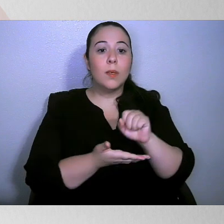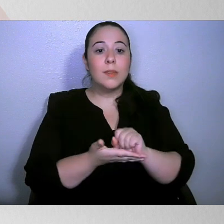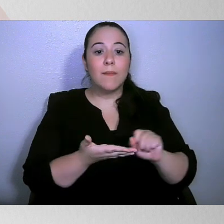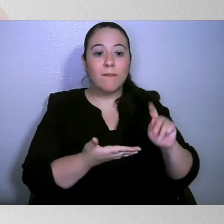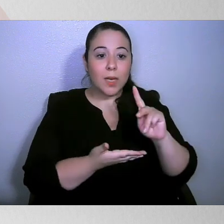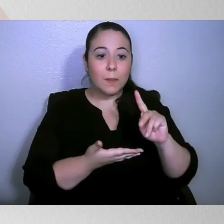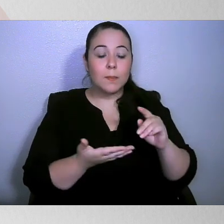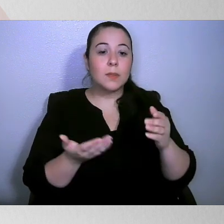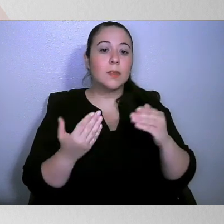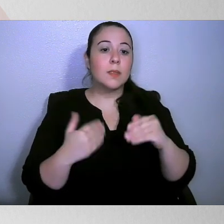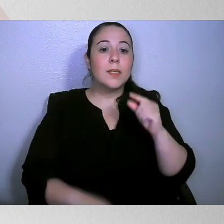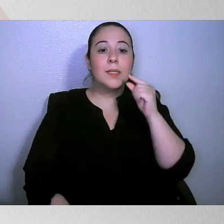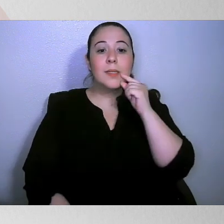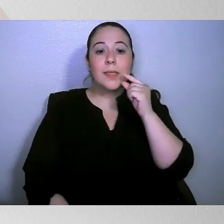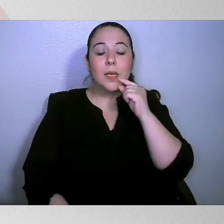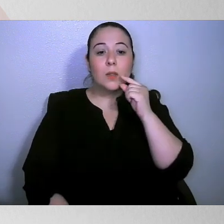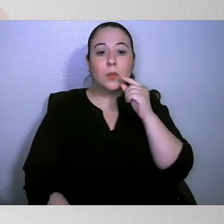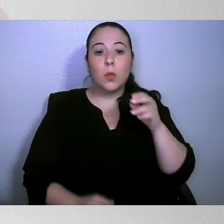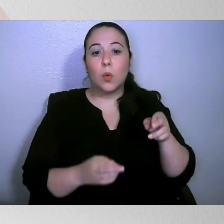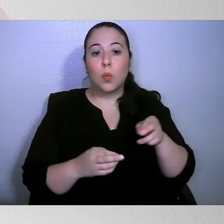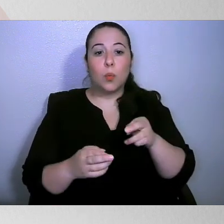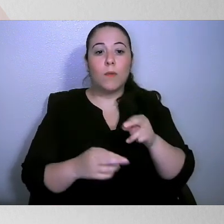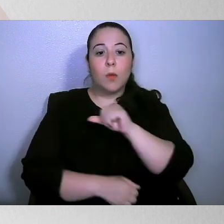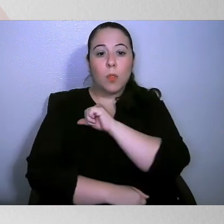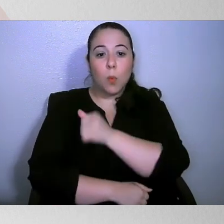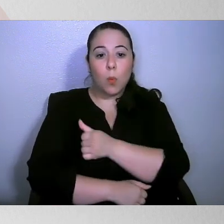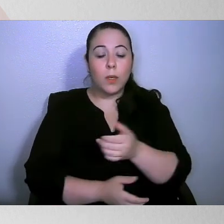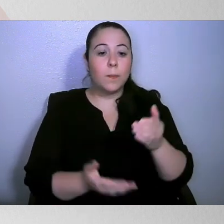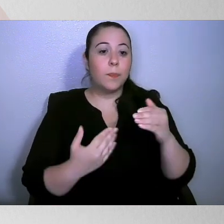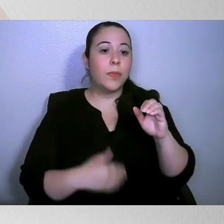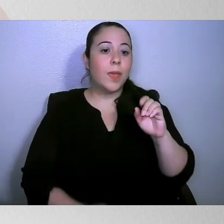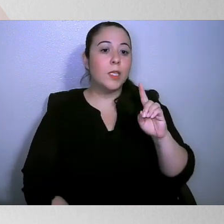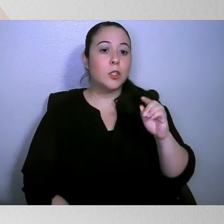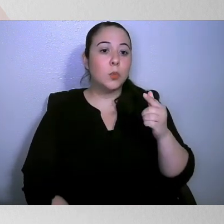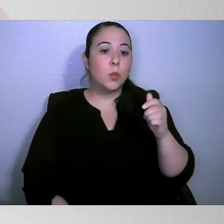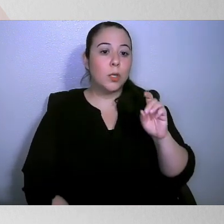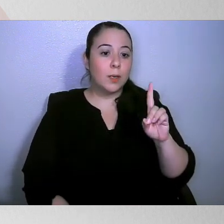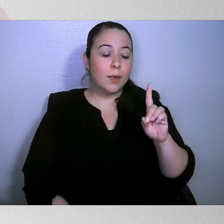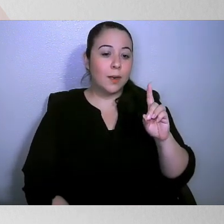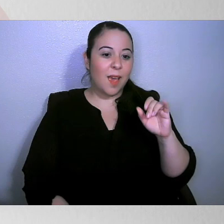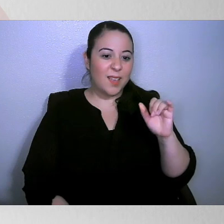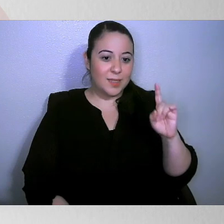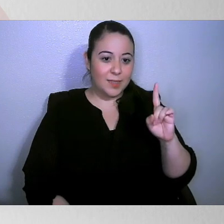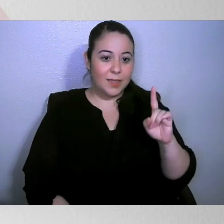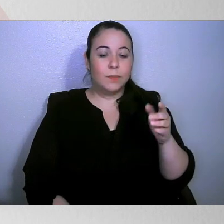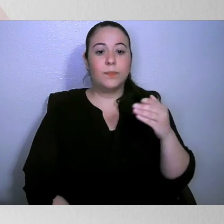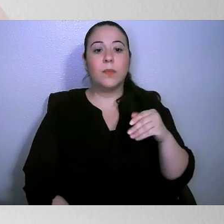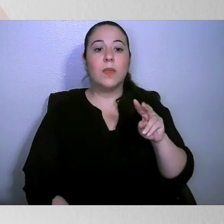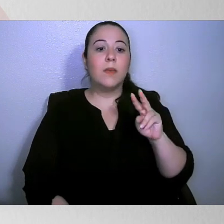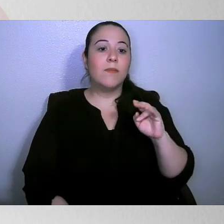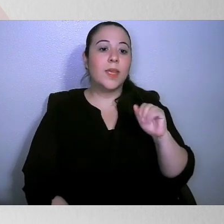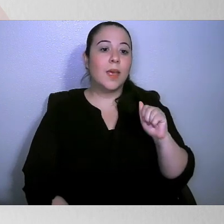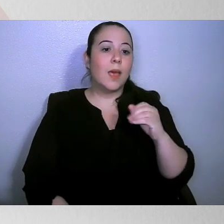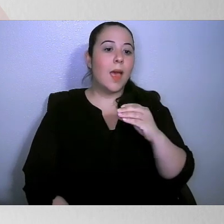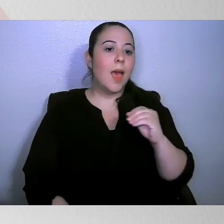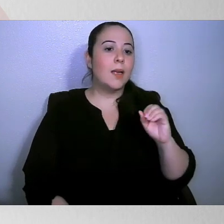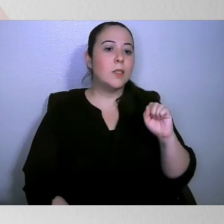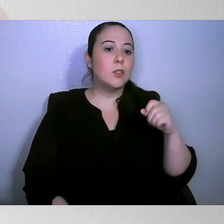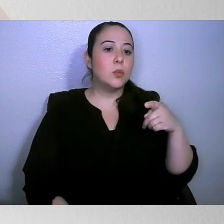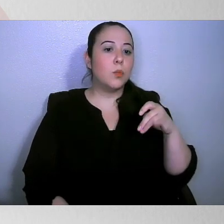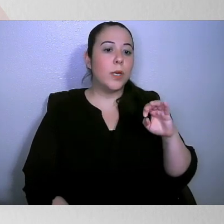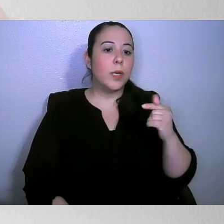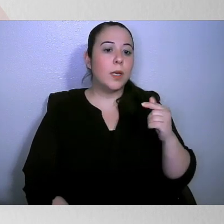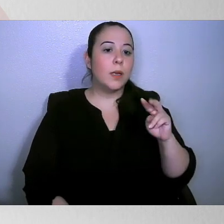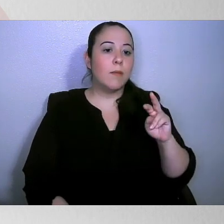the San Antonio River Authority, Edgewood ISD, VIA, Springvale Neighborhood Association, Keep South San